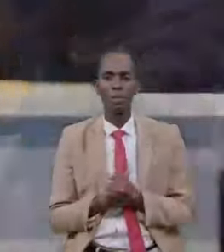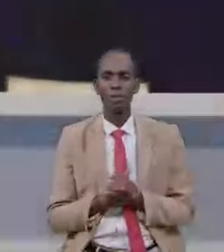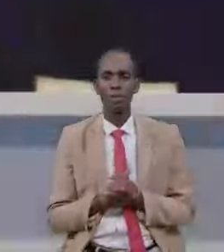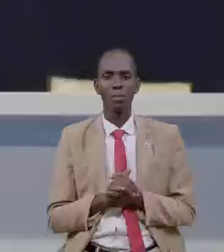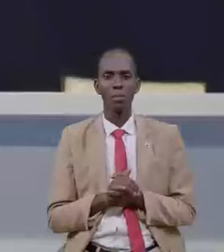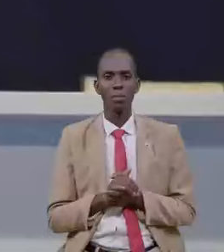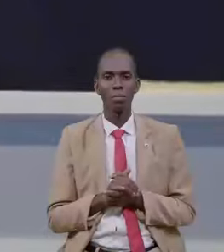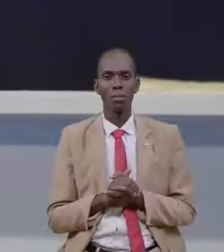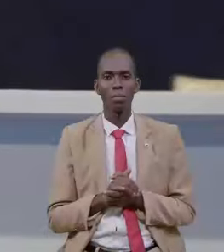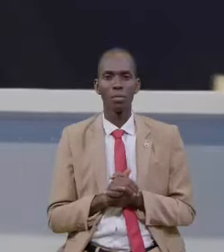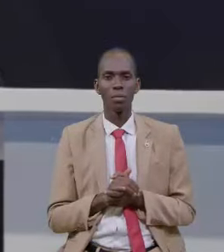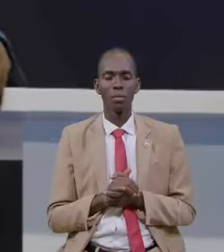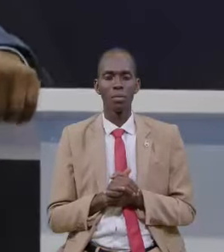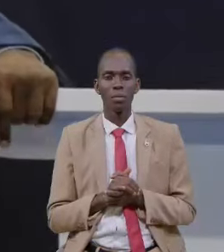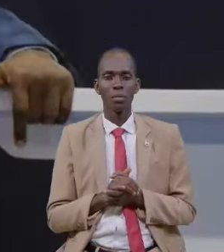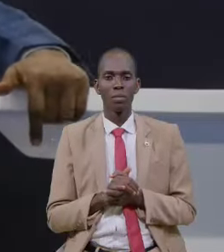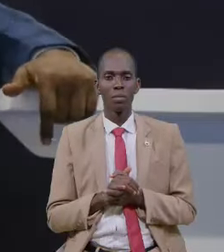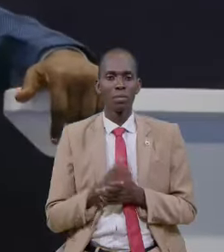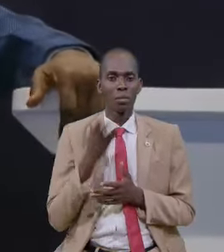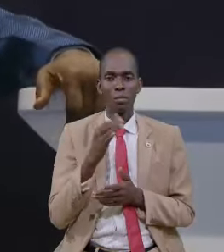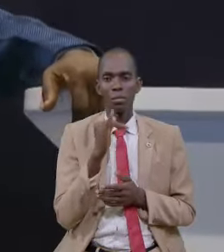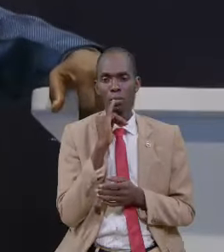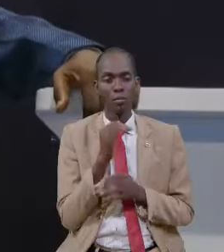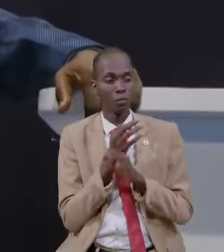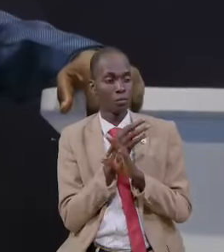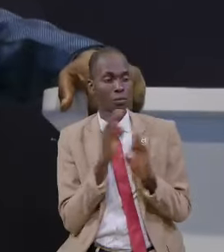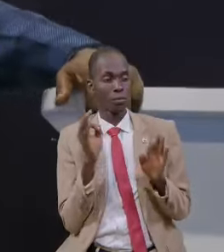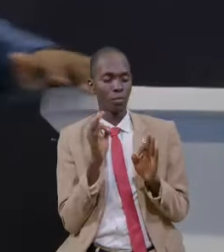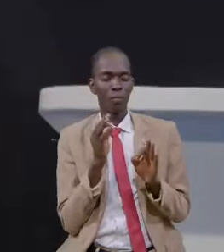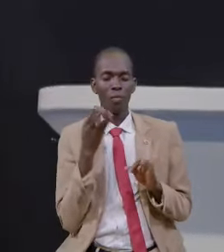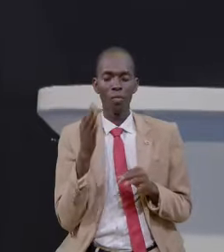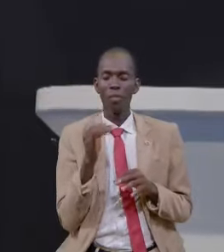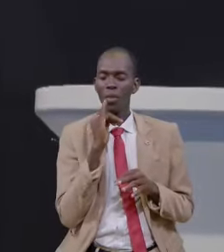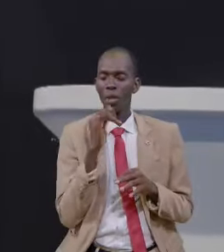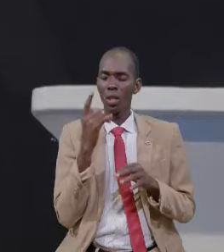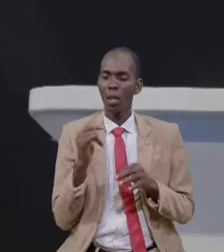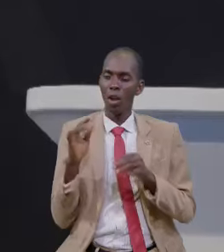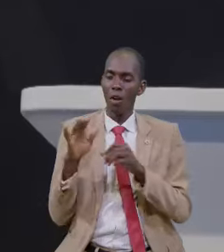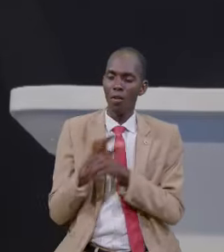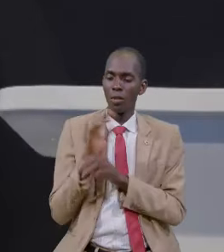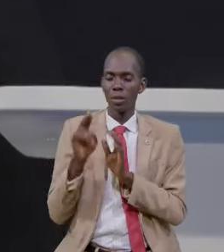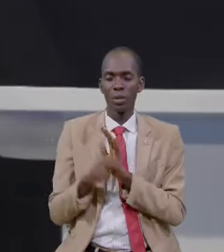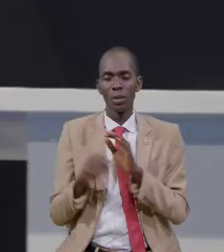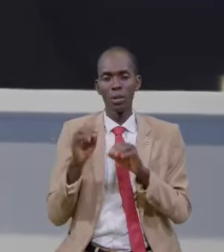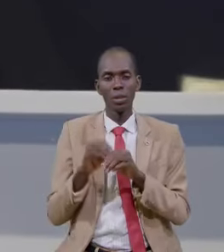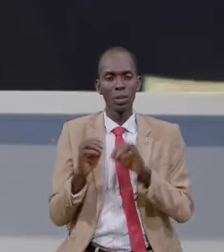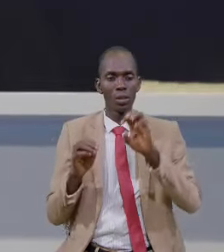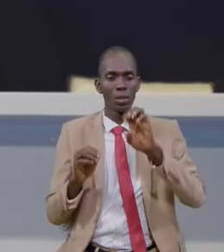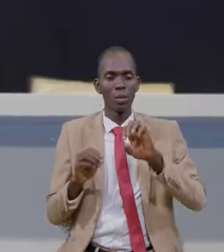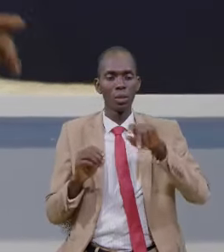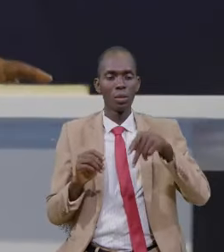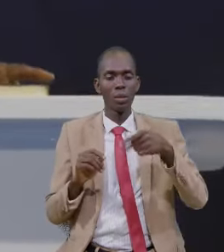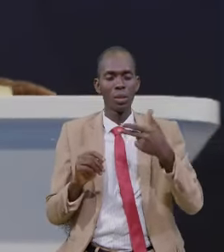There is the freedom, there is the fullness. In Ephesians chapter 3, and